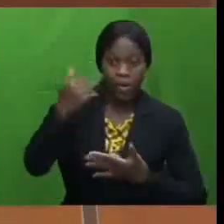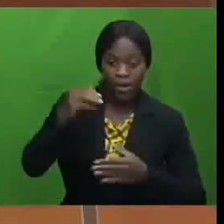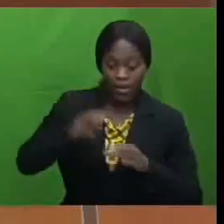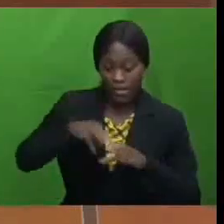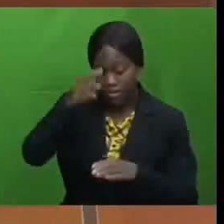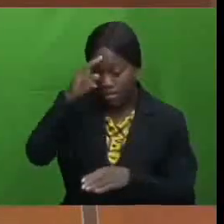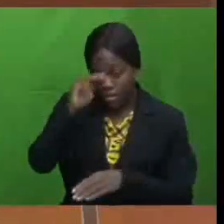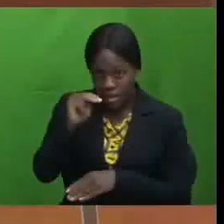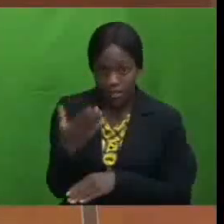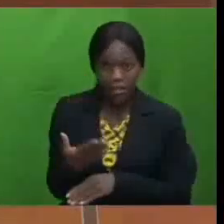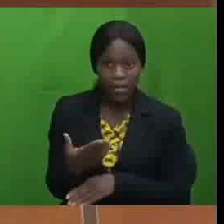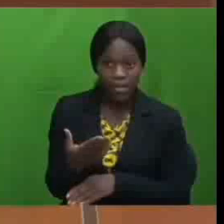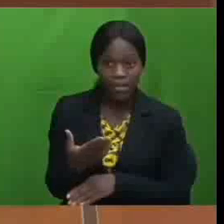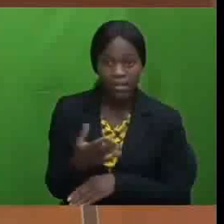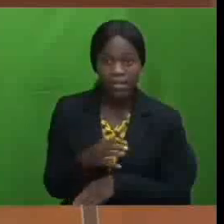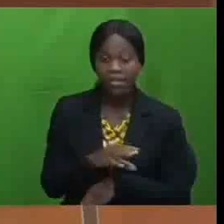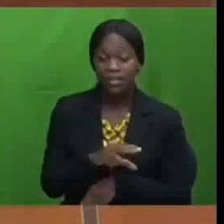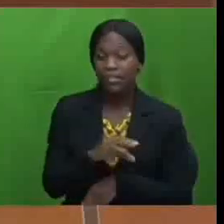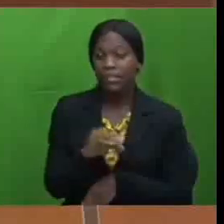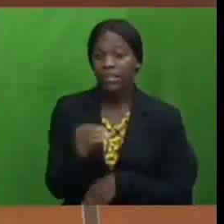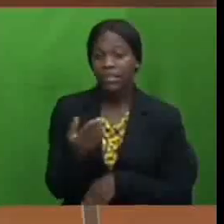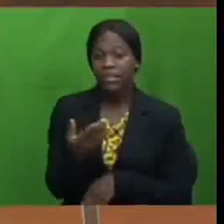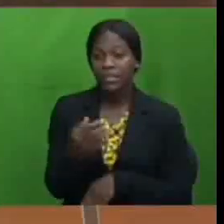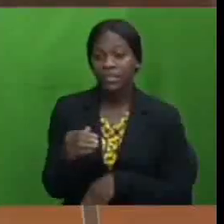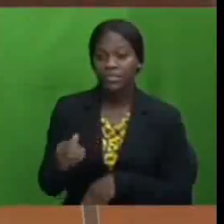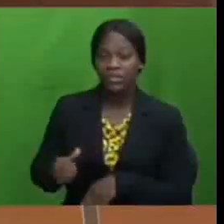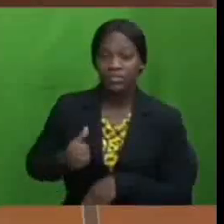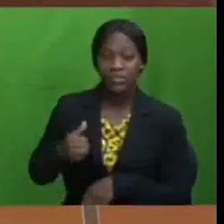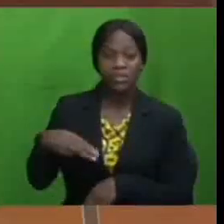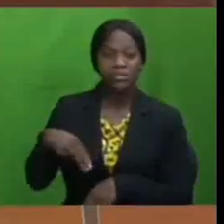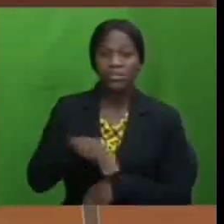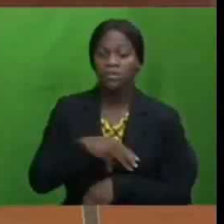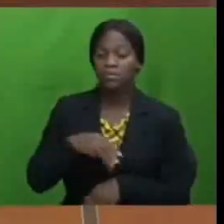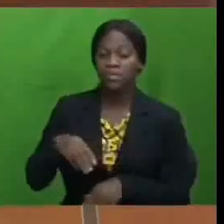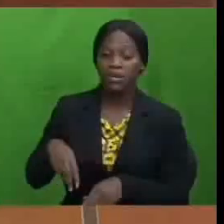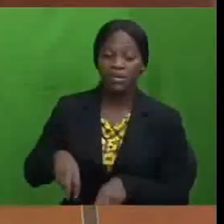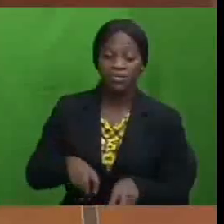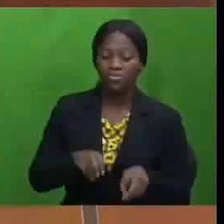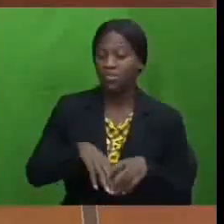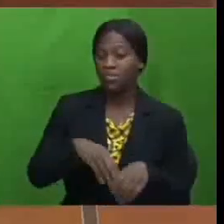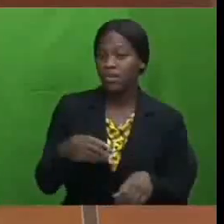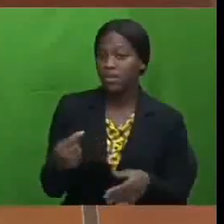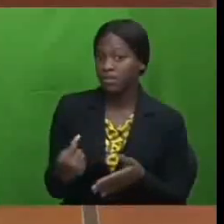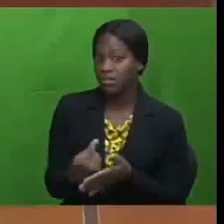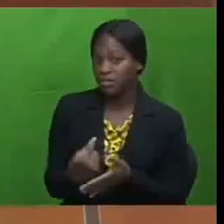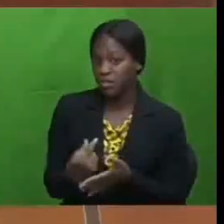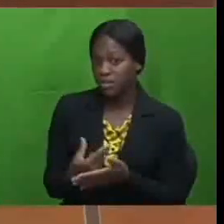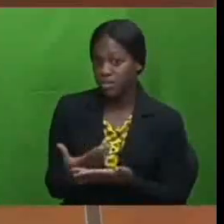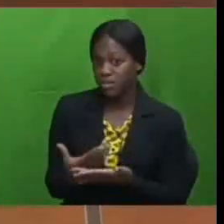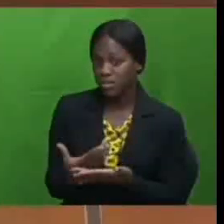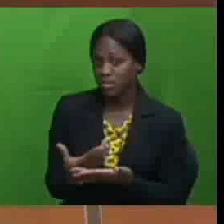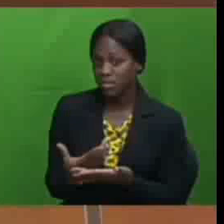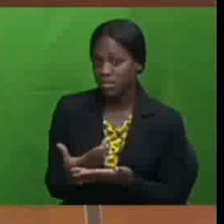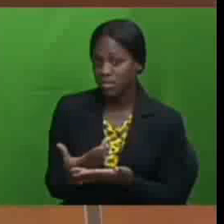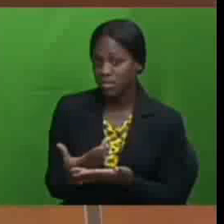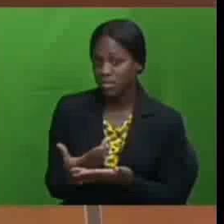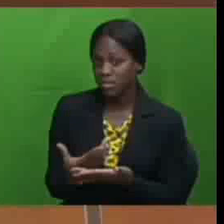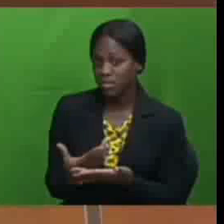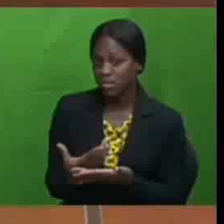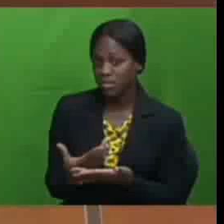the chairman and the ranking member had traveled out. The ranking member is expected to be back this